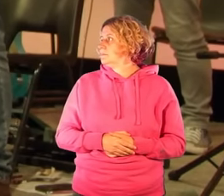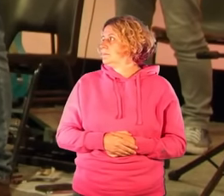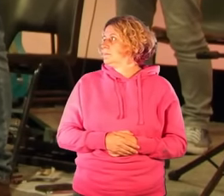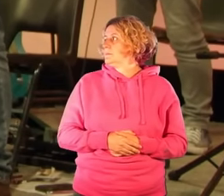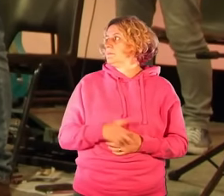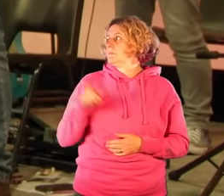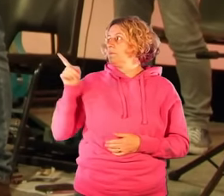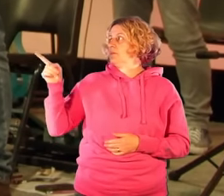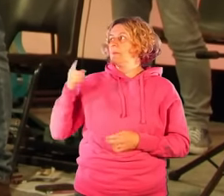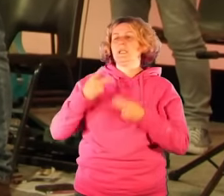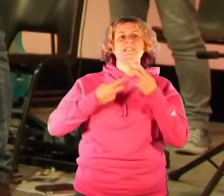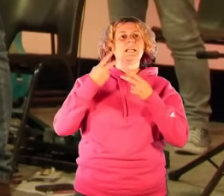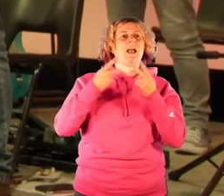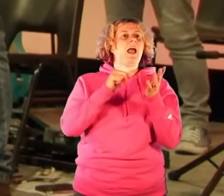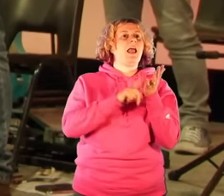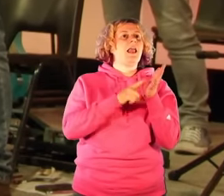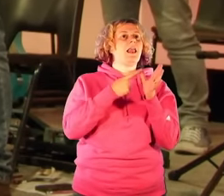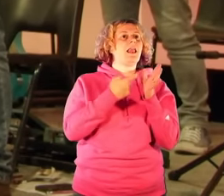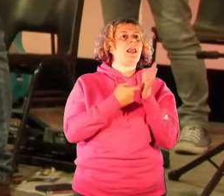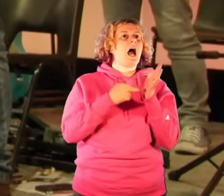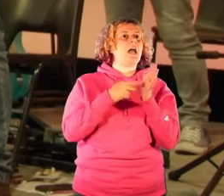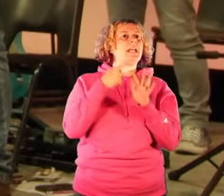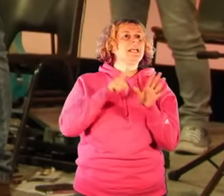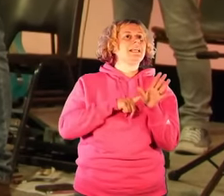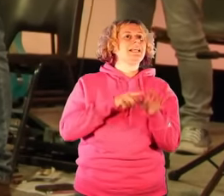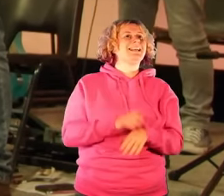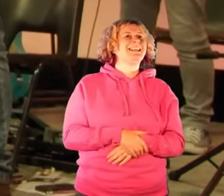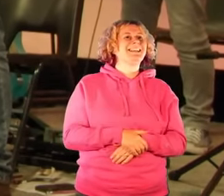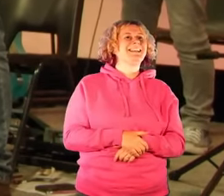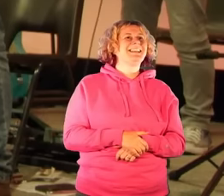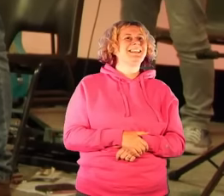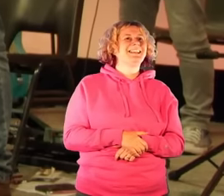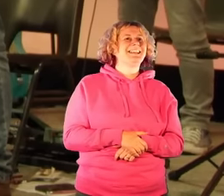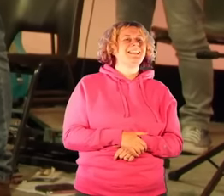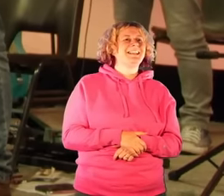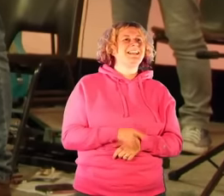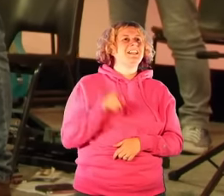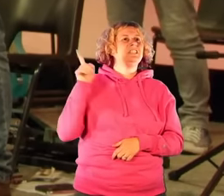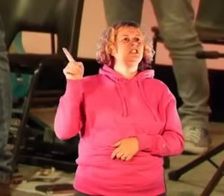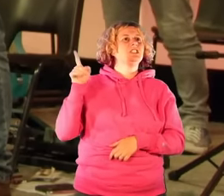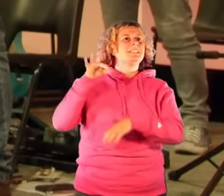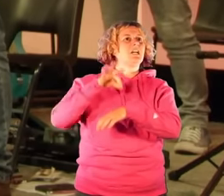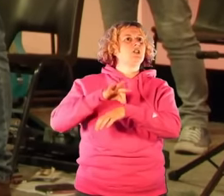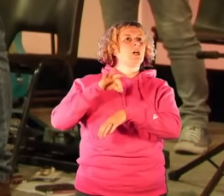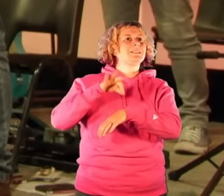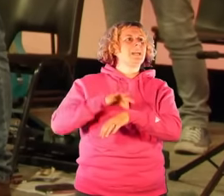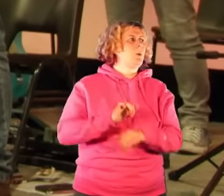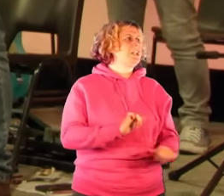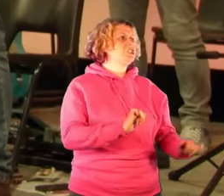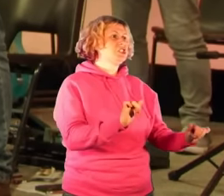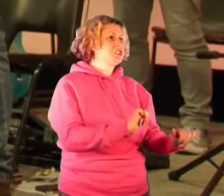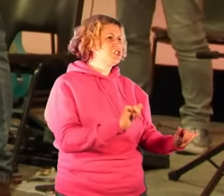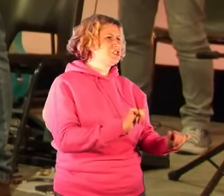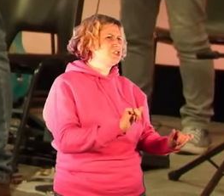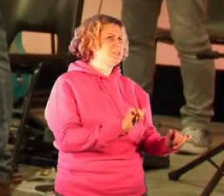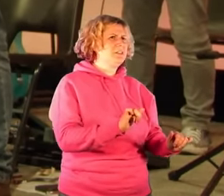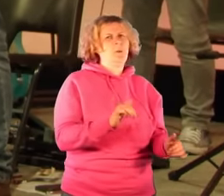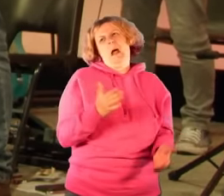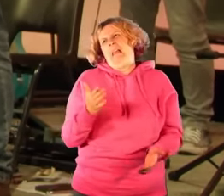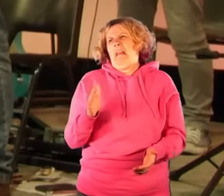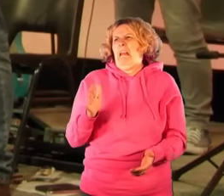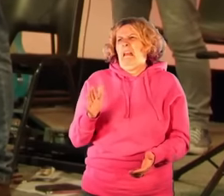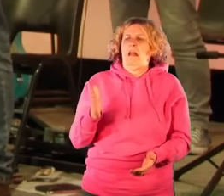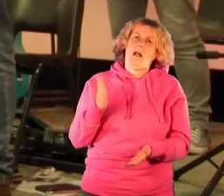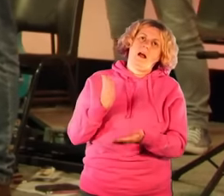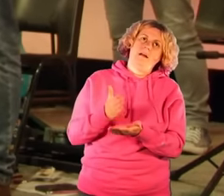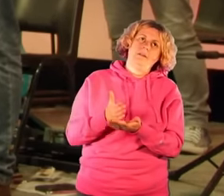Lani, that's right. Lani. Thanks, Matt. Lani is a doctor. Nearly a doctor. You're